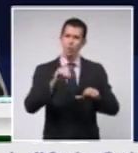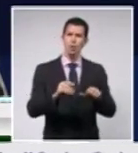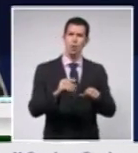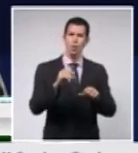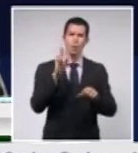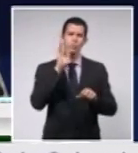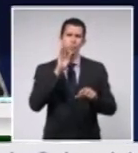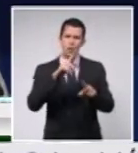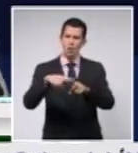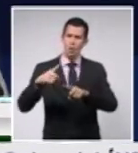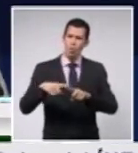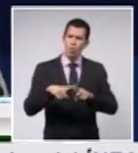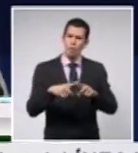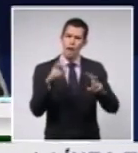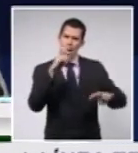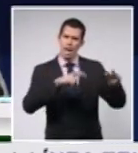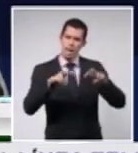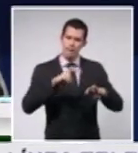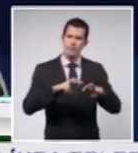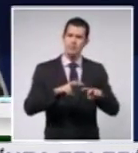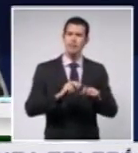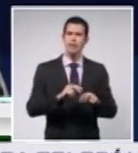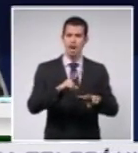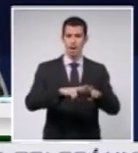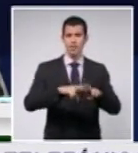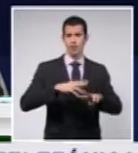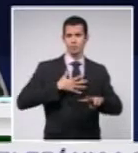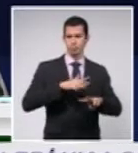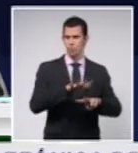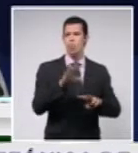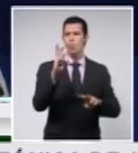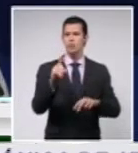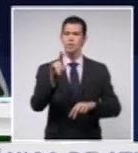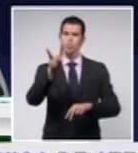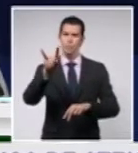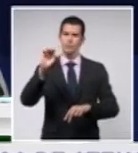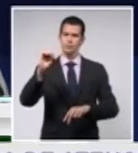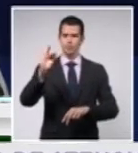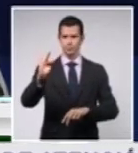470 in the Genetic Engineering and Biotechnology Center Lab,